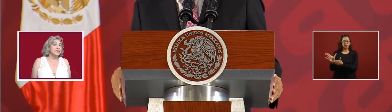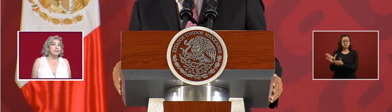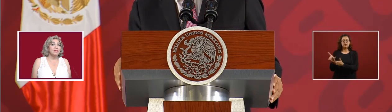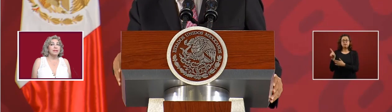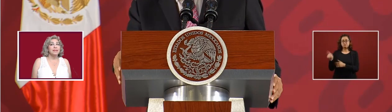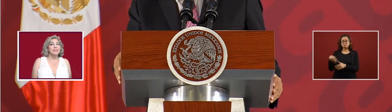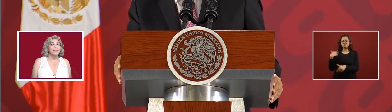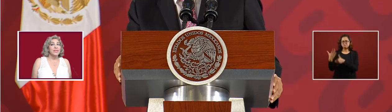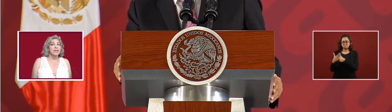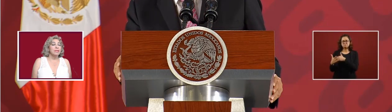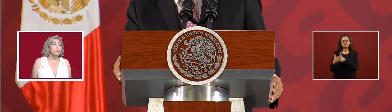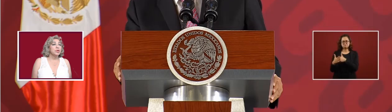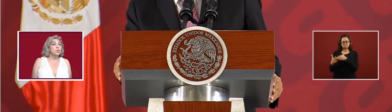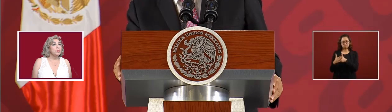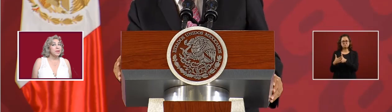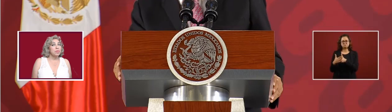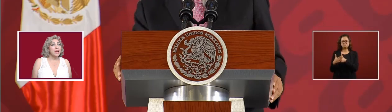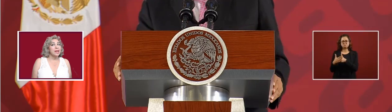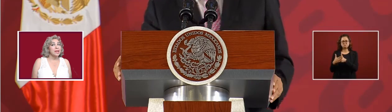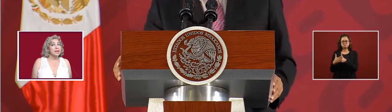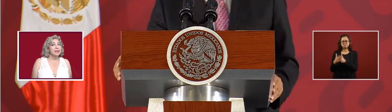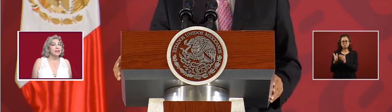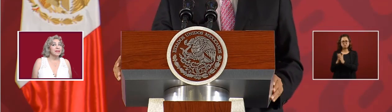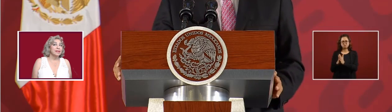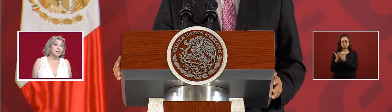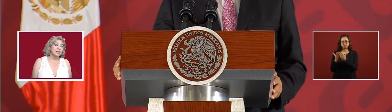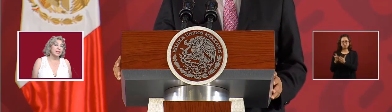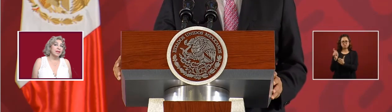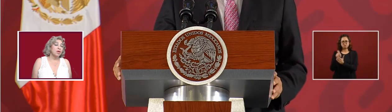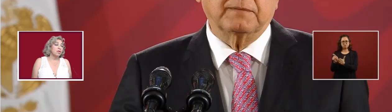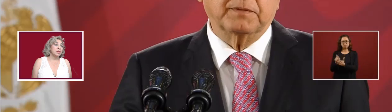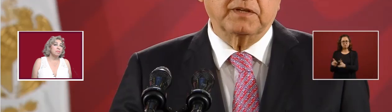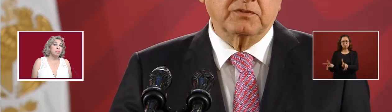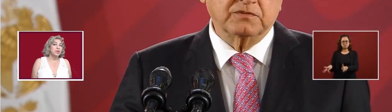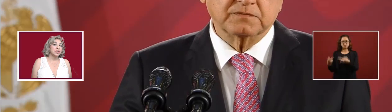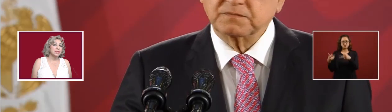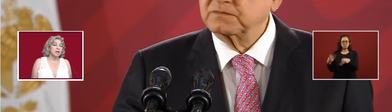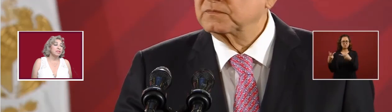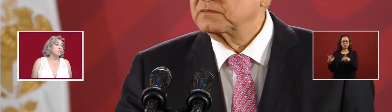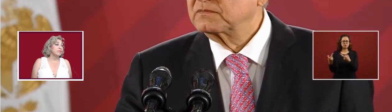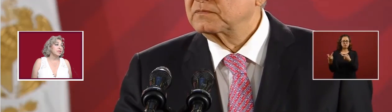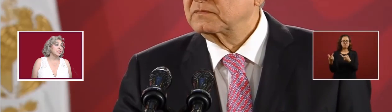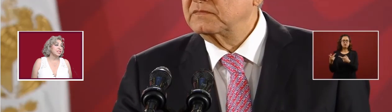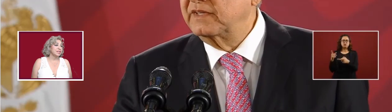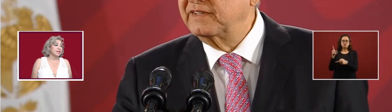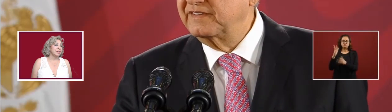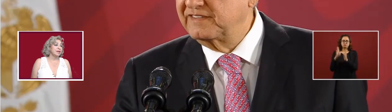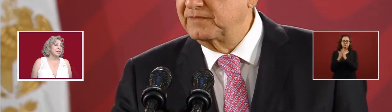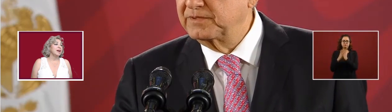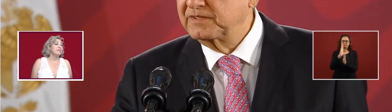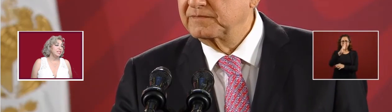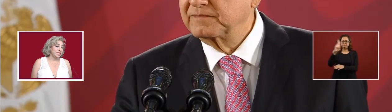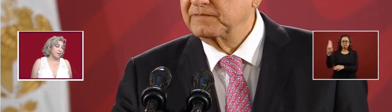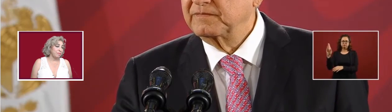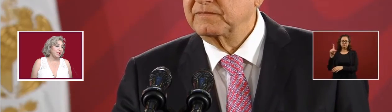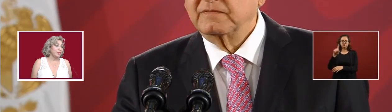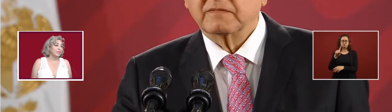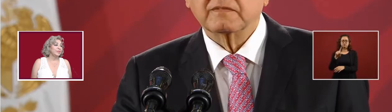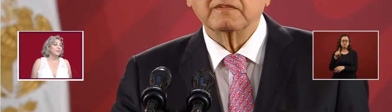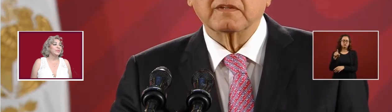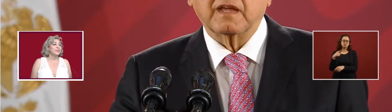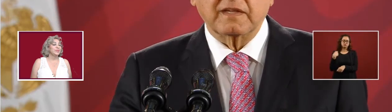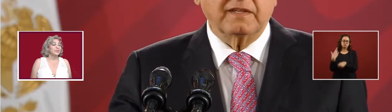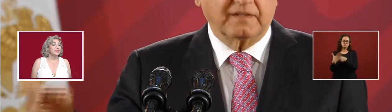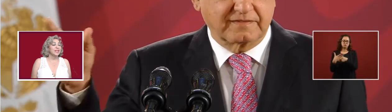the book will be ready or in books on the 1st of December.